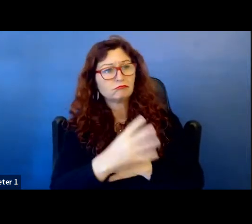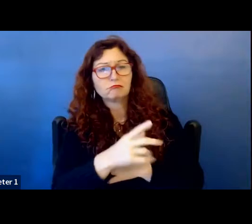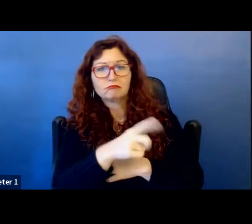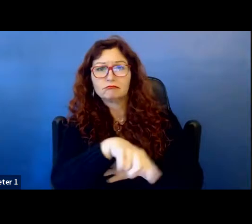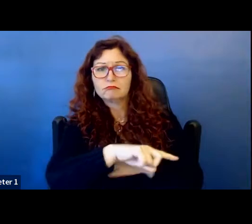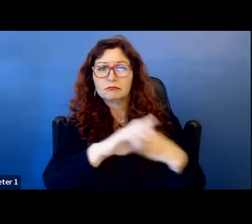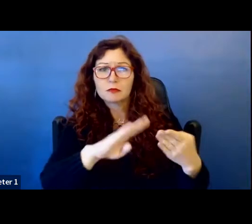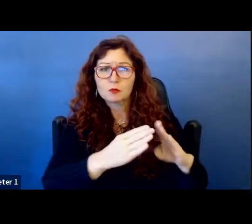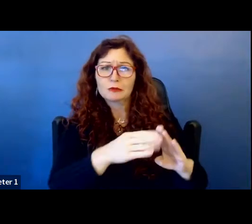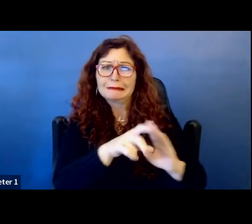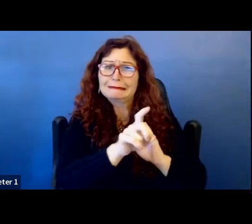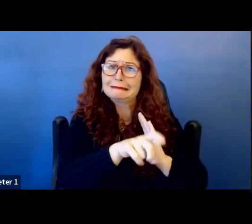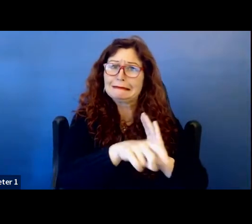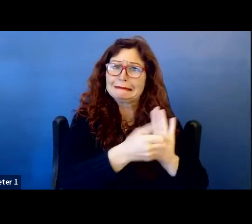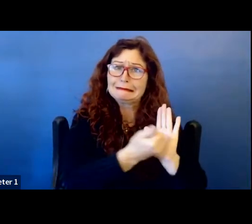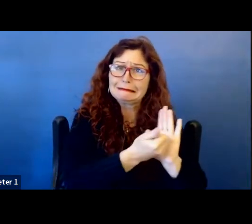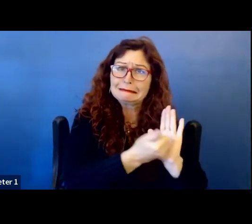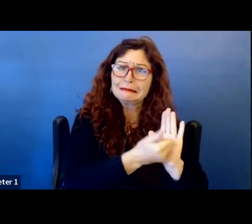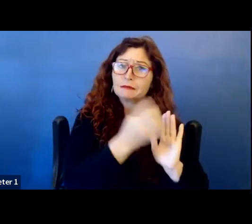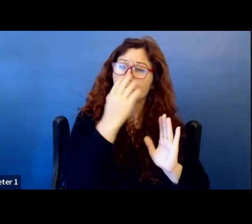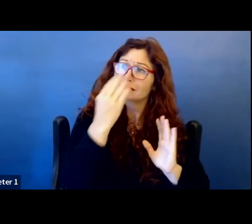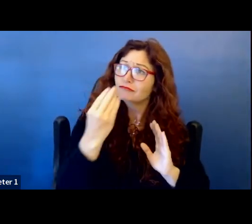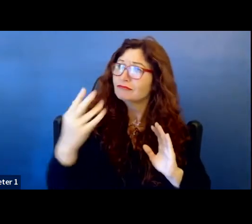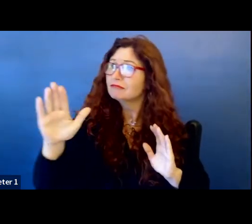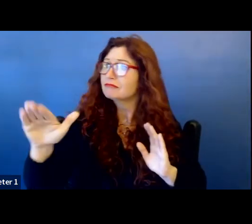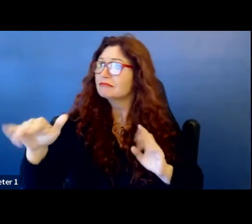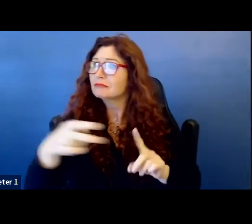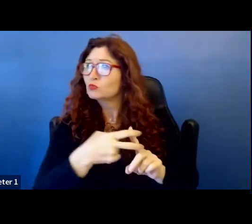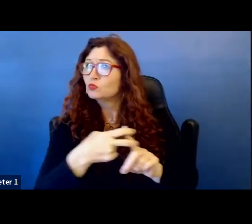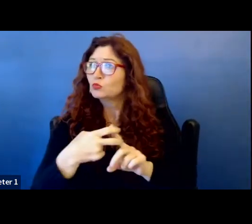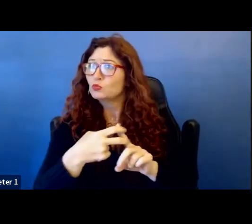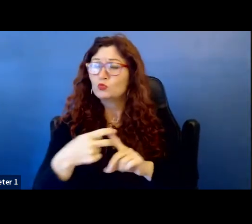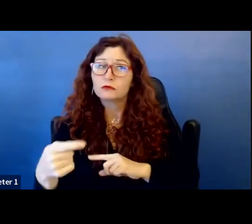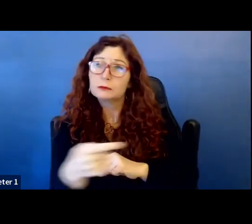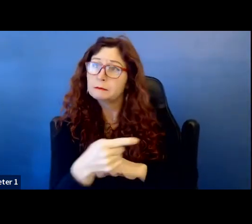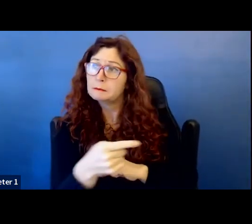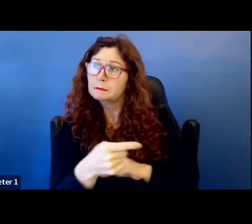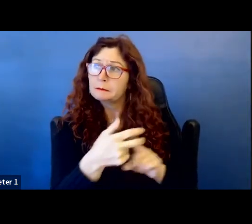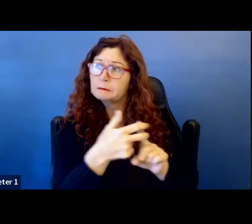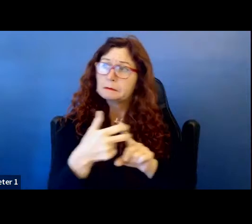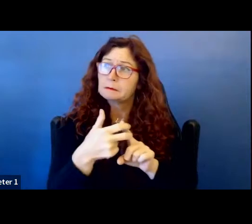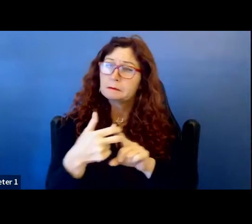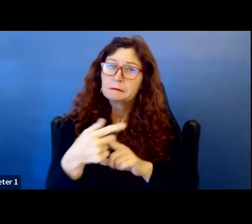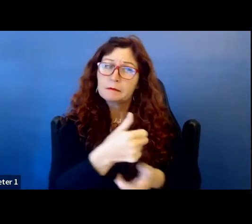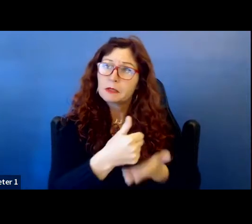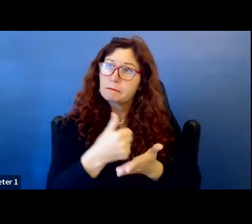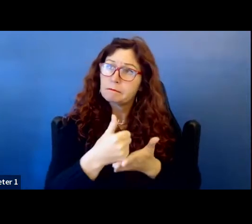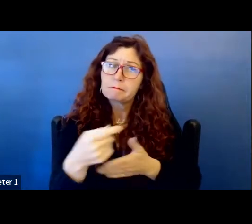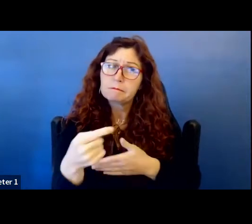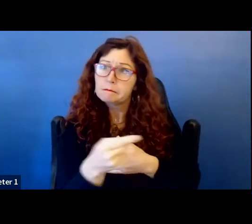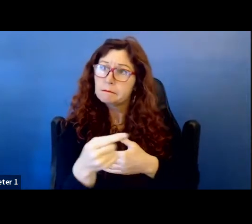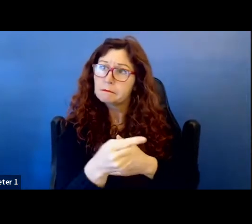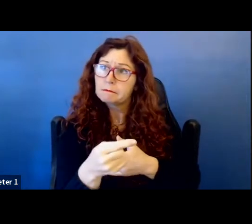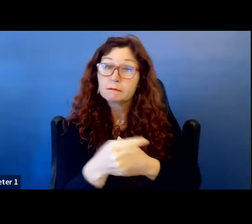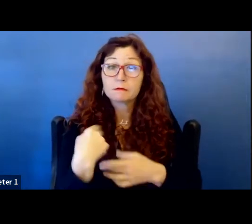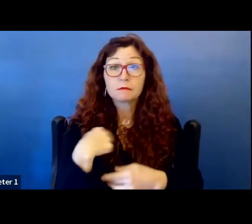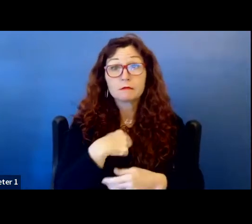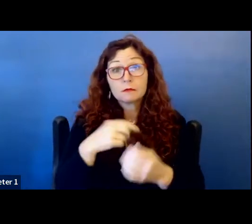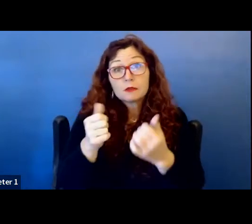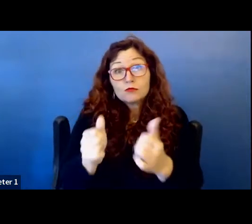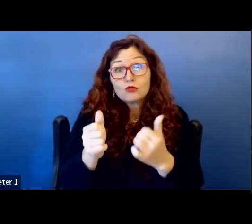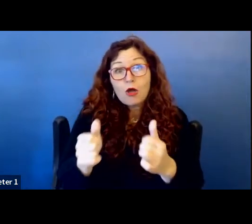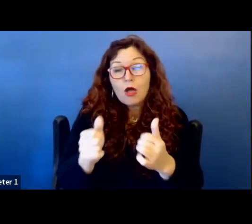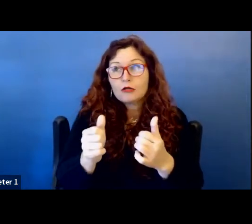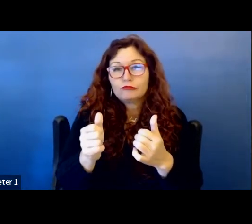the benefit of recruiting workers from the underserved communities and to to strengthen those voices within our own union within our